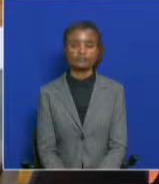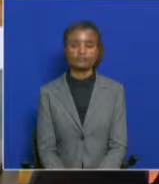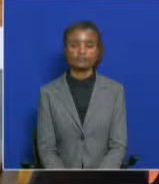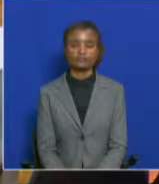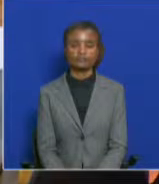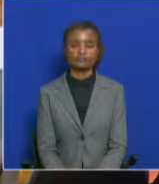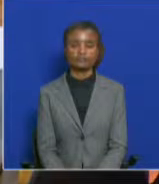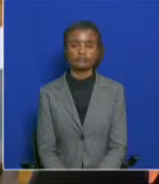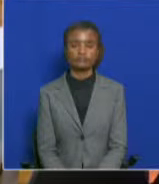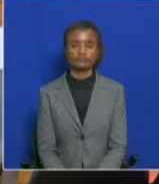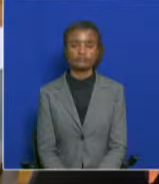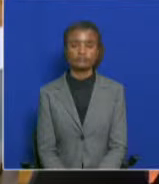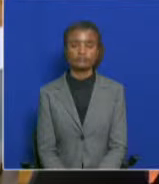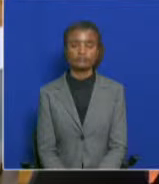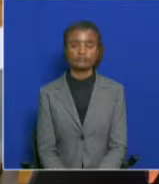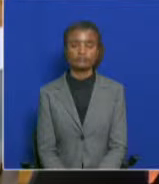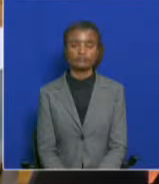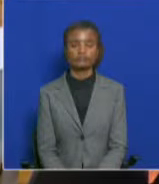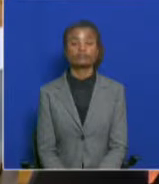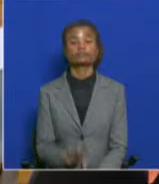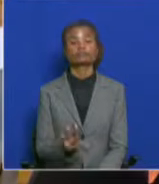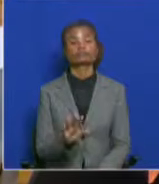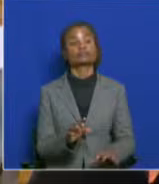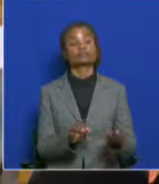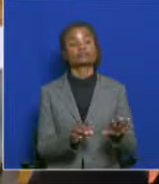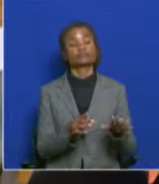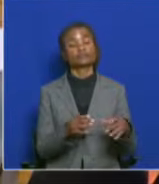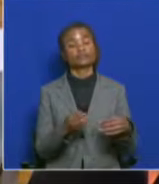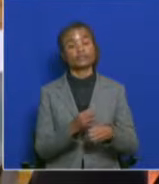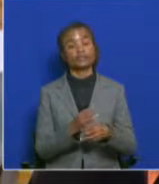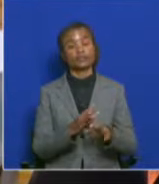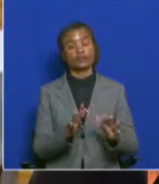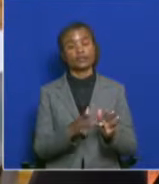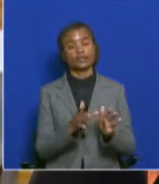actually it starts, Chair, 6107.